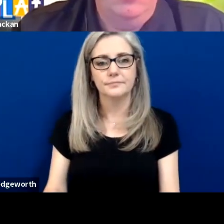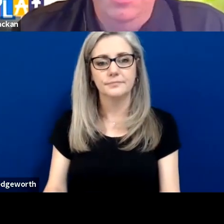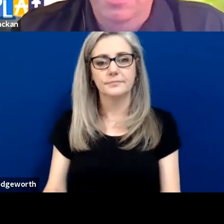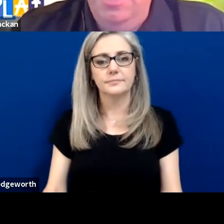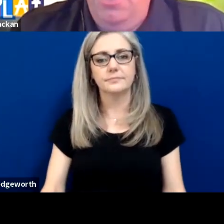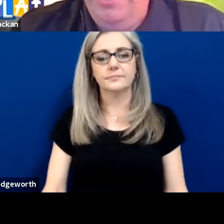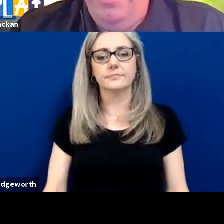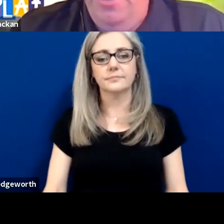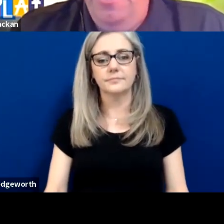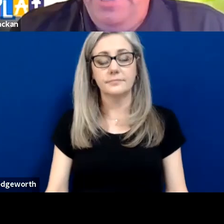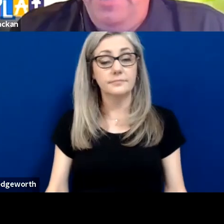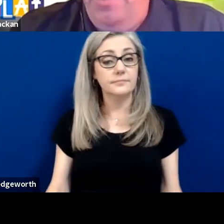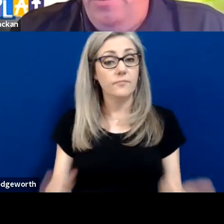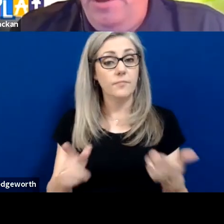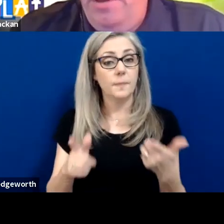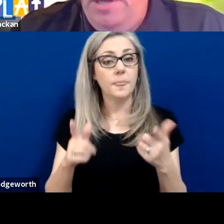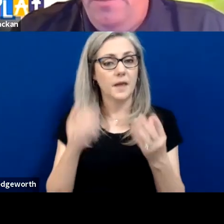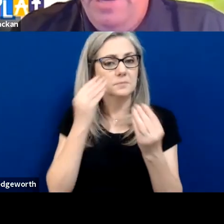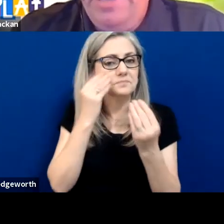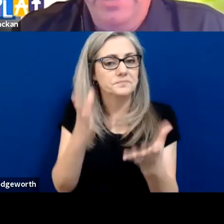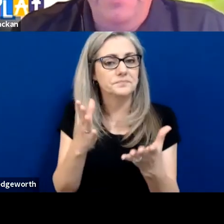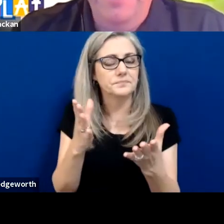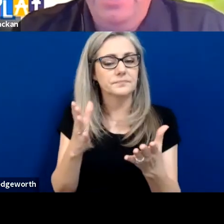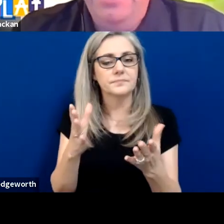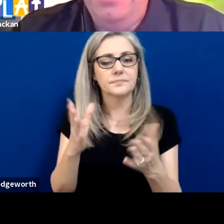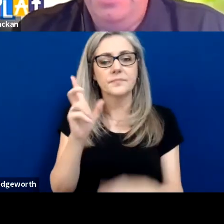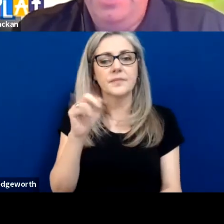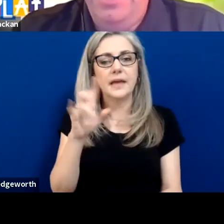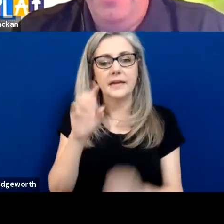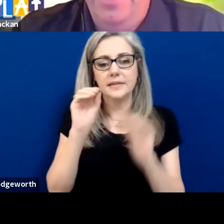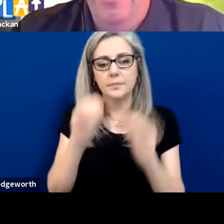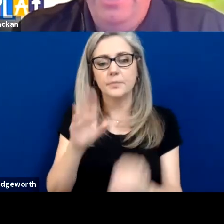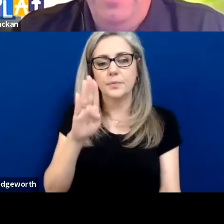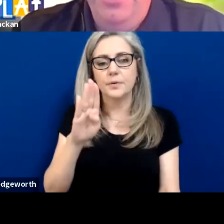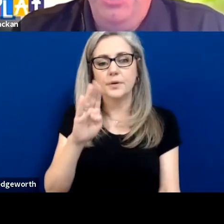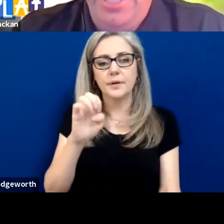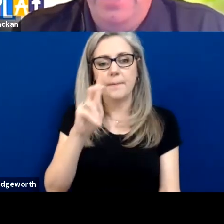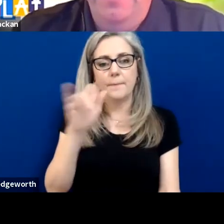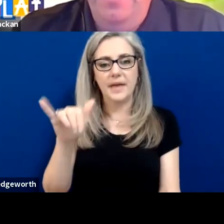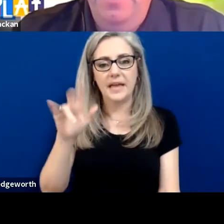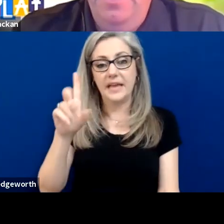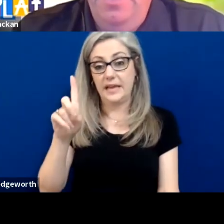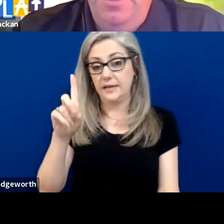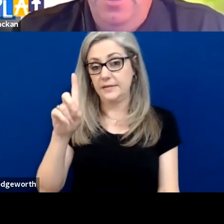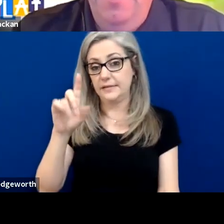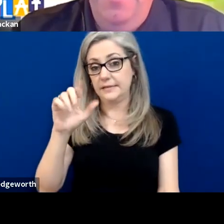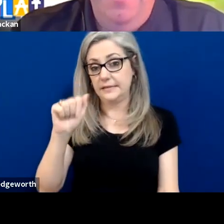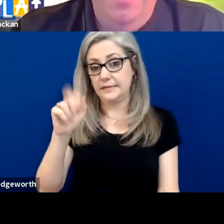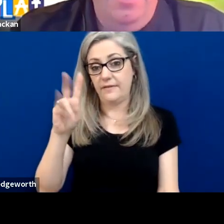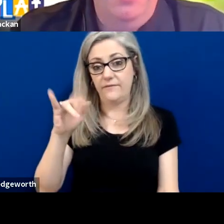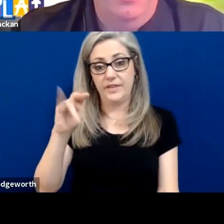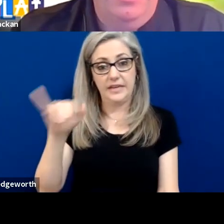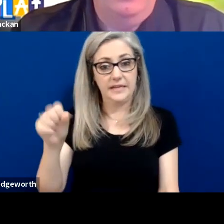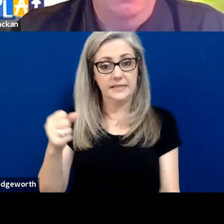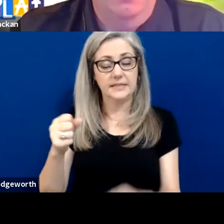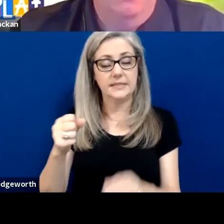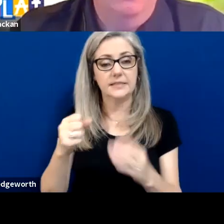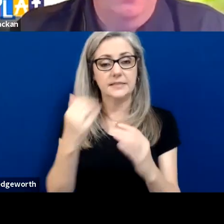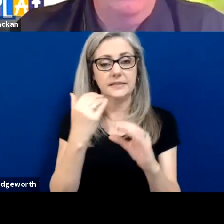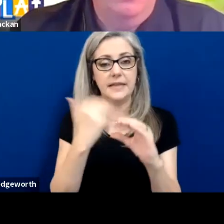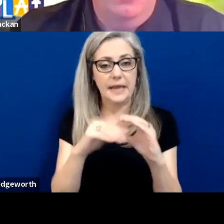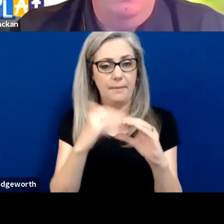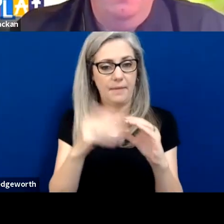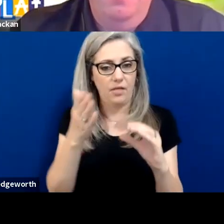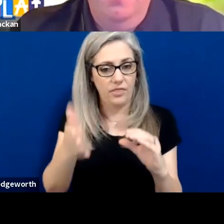And just a quick note, I did put Becky DeVinny's email in the chat. The contact on